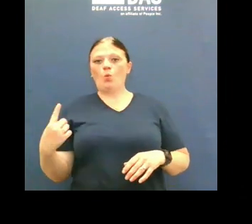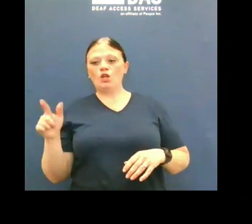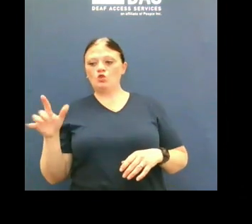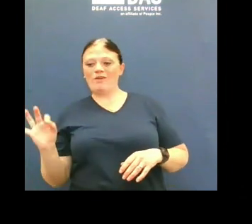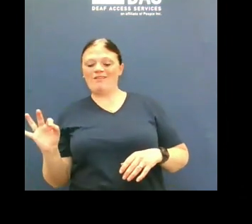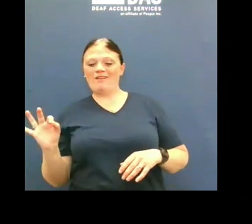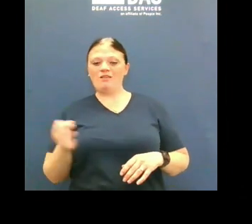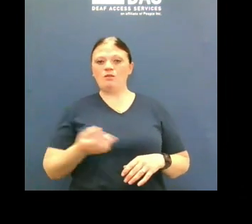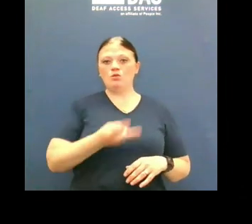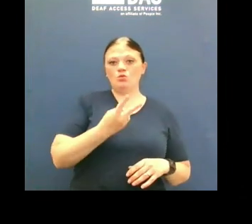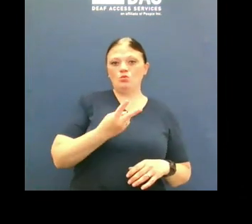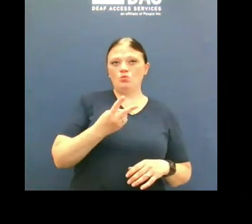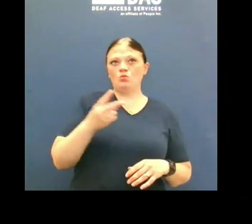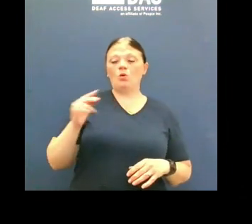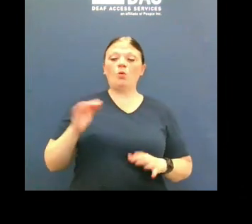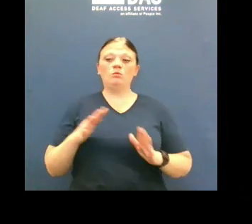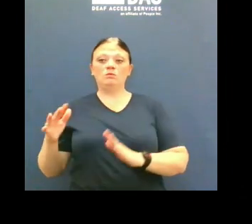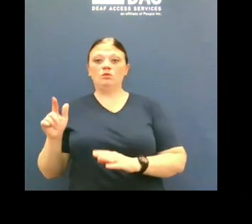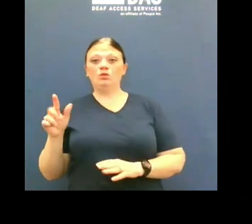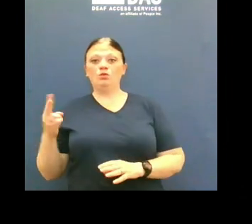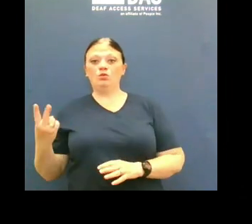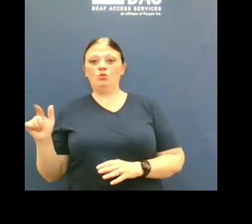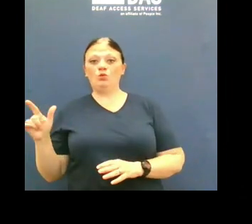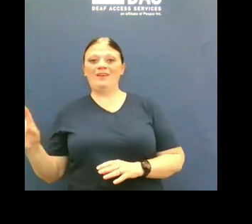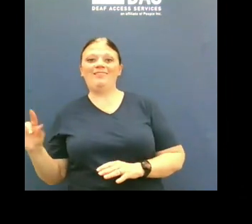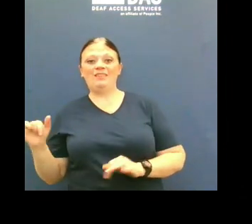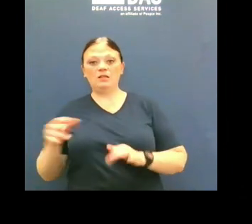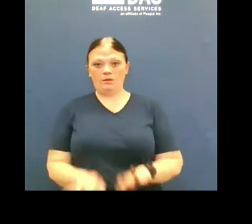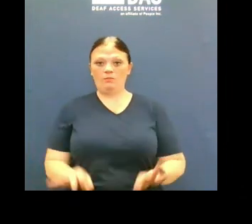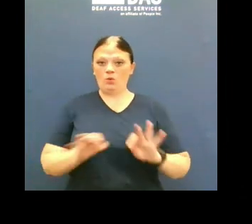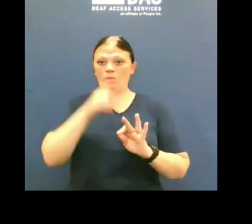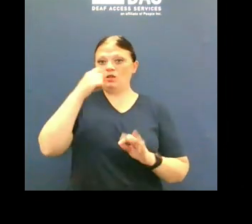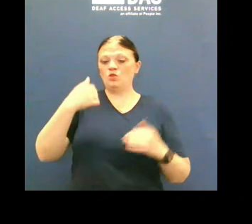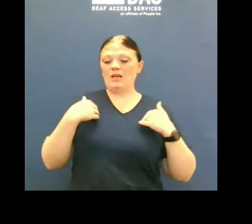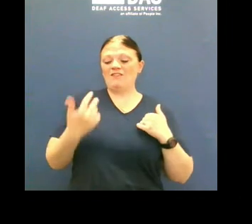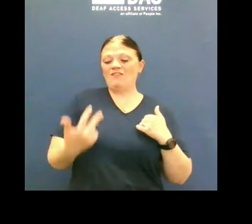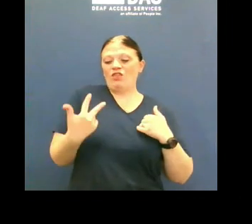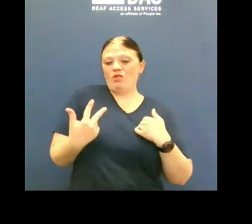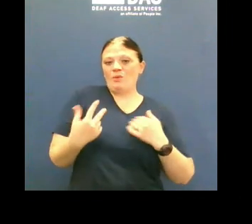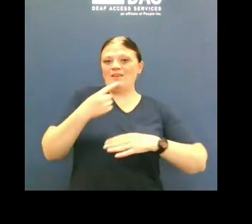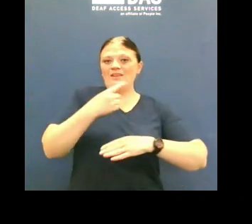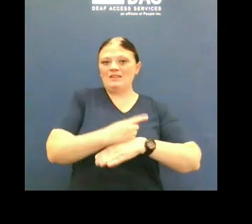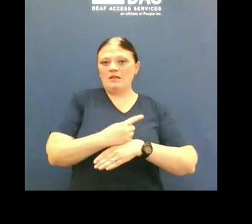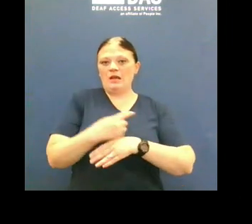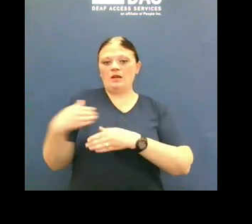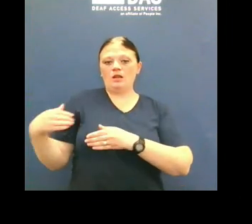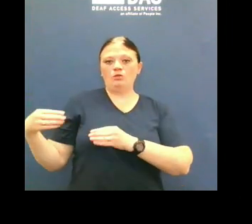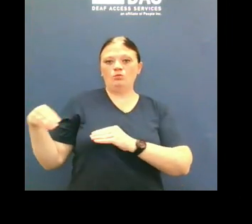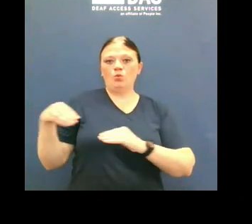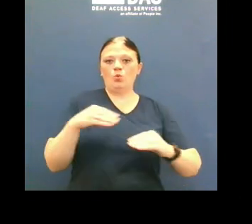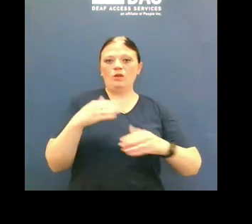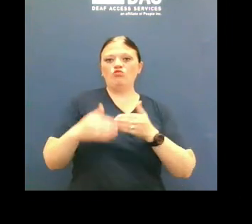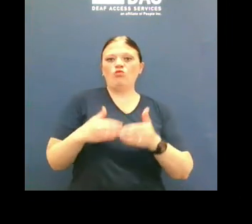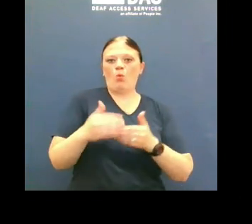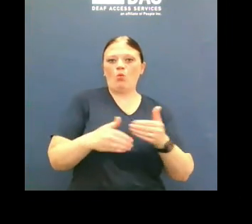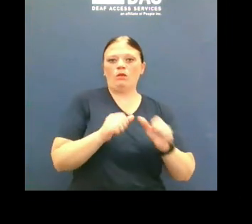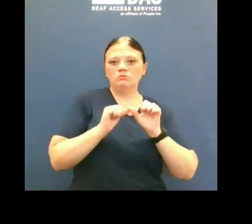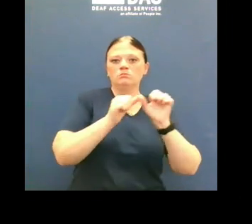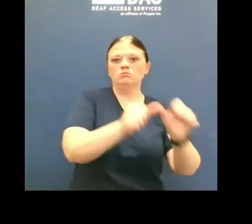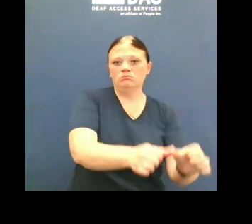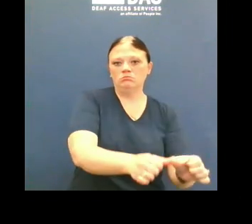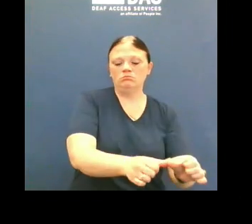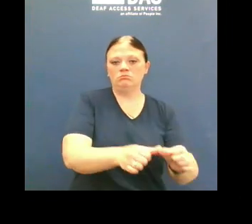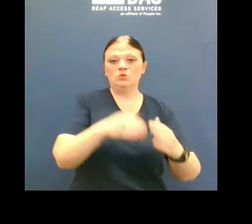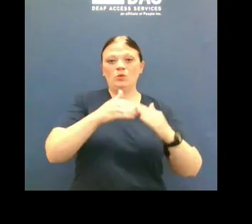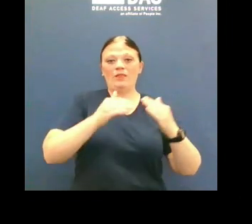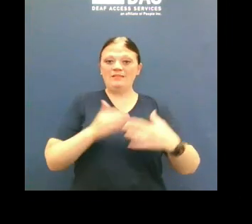and there were 2 on the 28th. This, of course, is very important because we have a 3-day rolling metric we have to keep, which is less than 5 on average. We